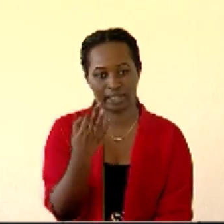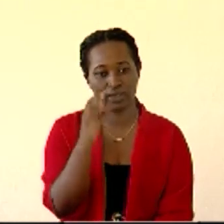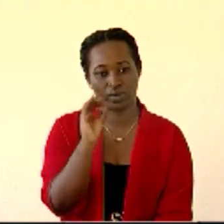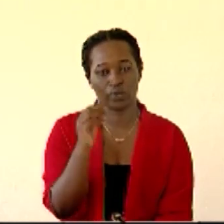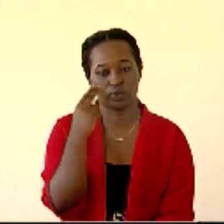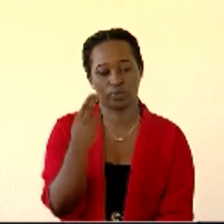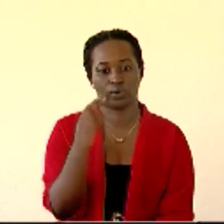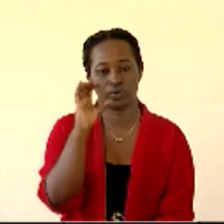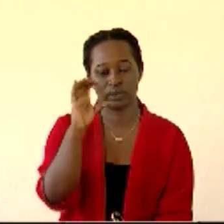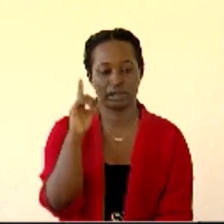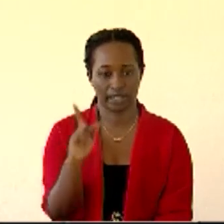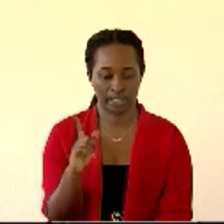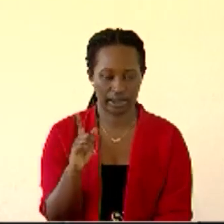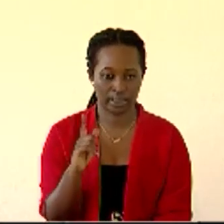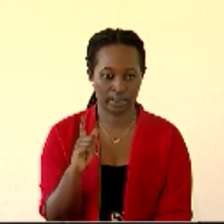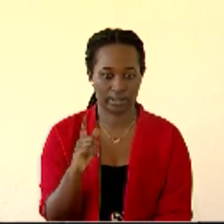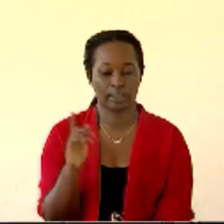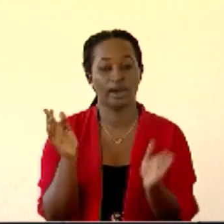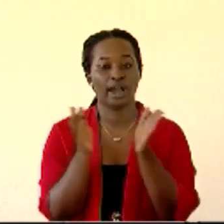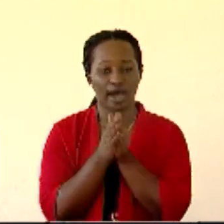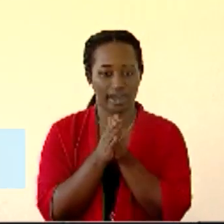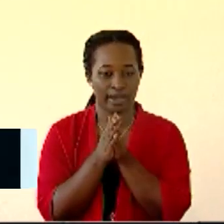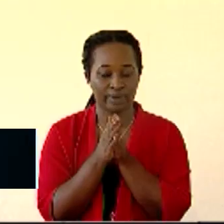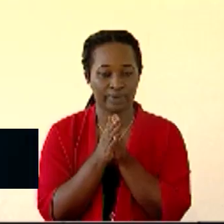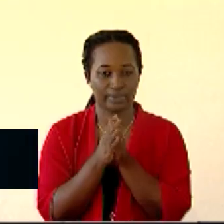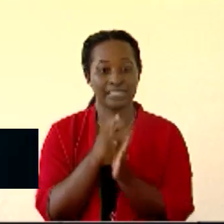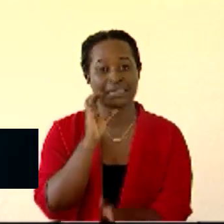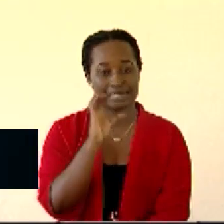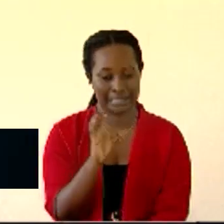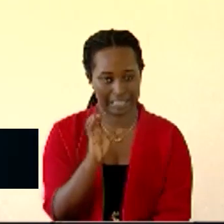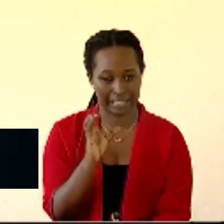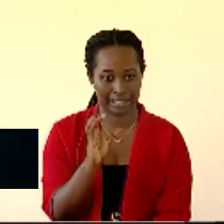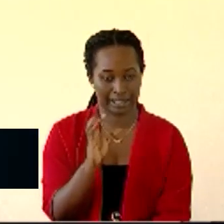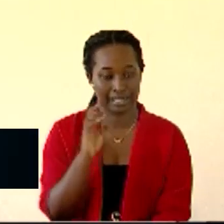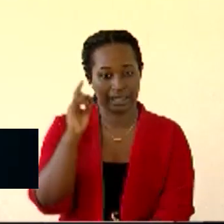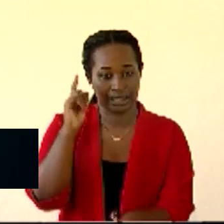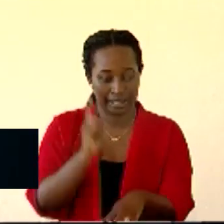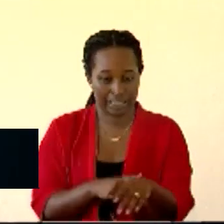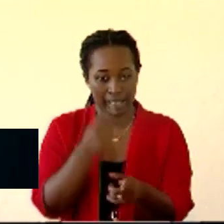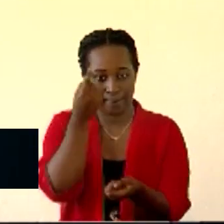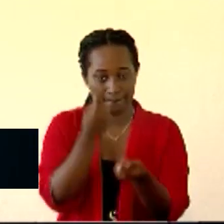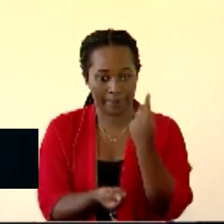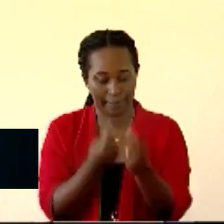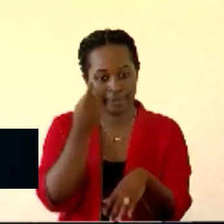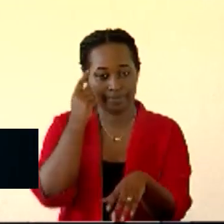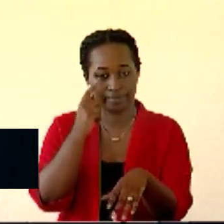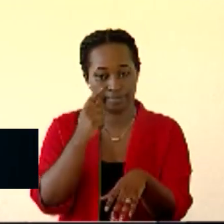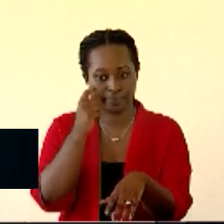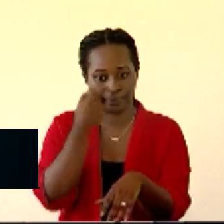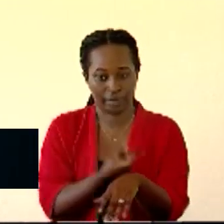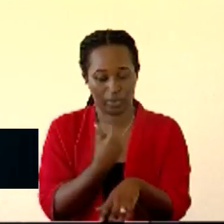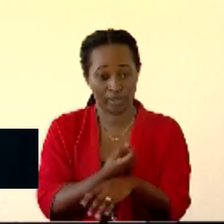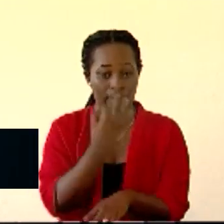C2H3O2 chlorine, and C. So when it was heated for half an hour with an